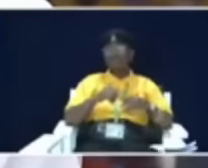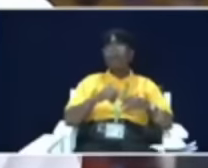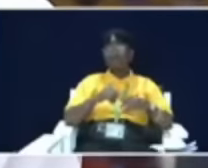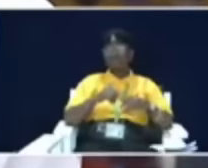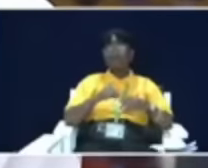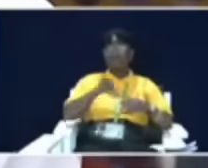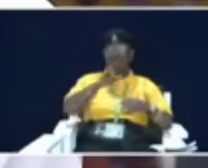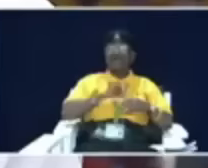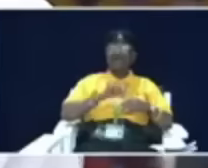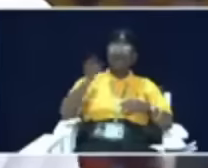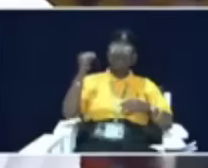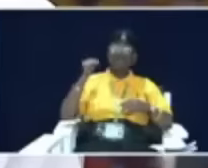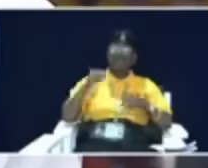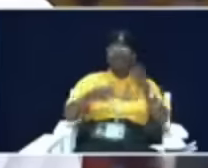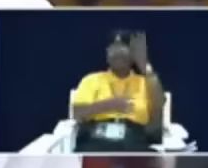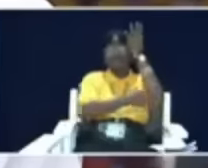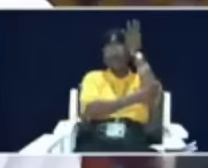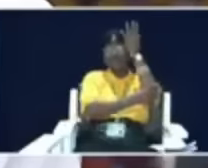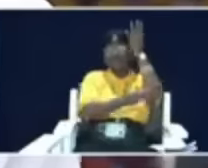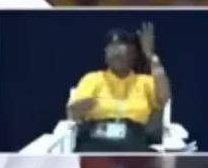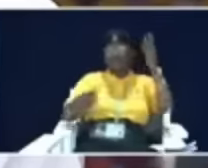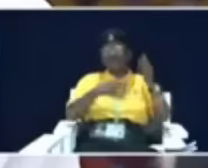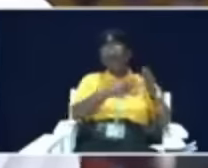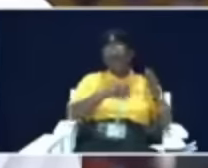Yeah. I was poor and proud.